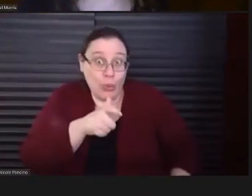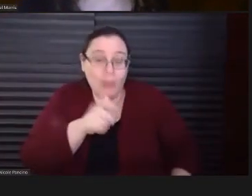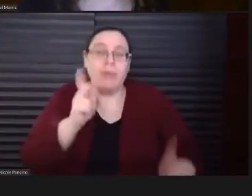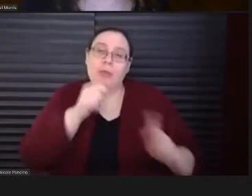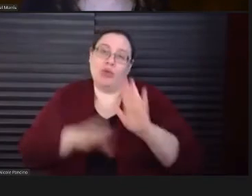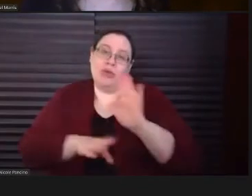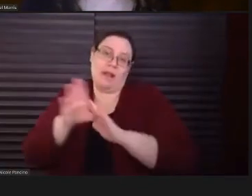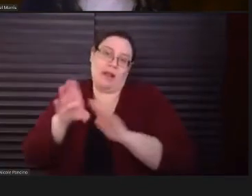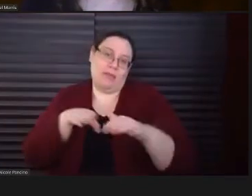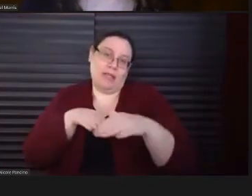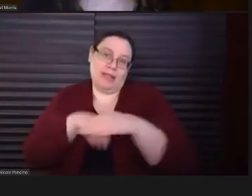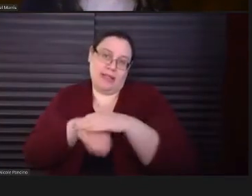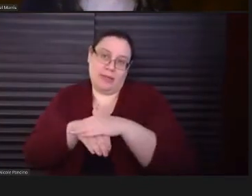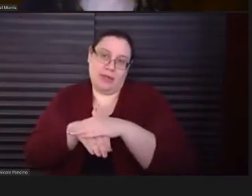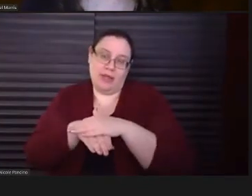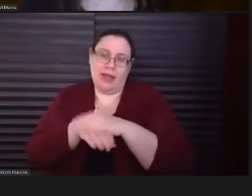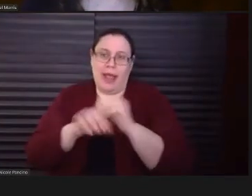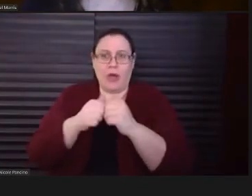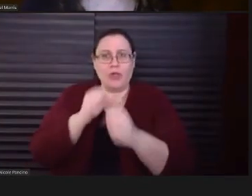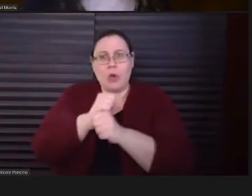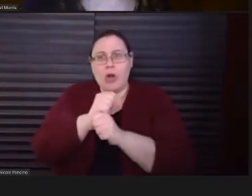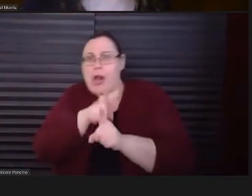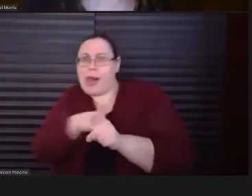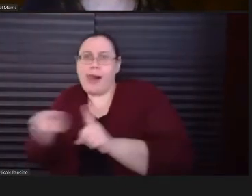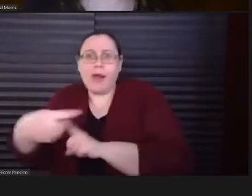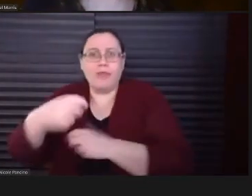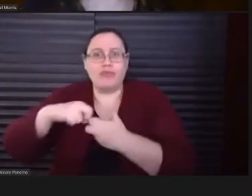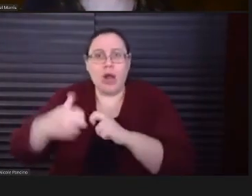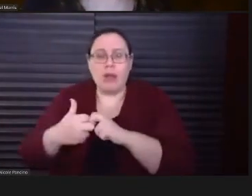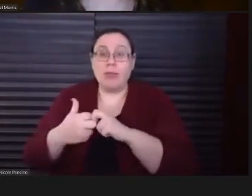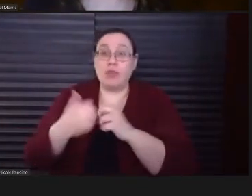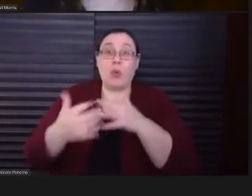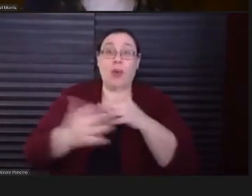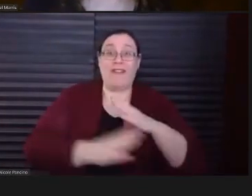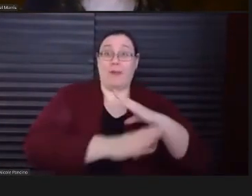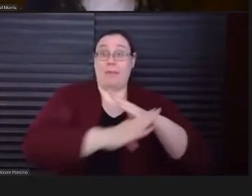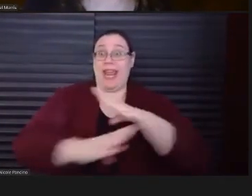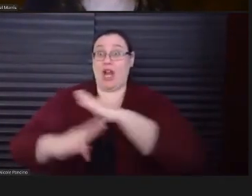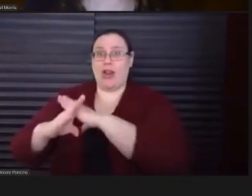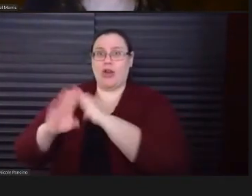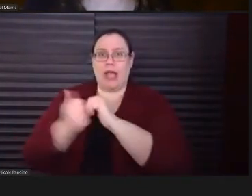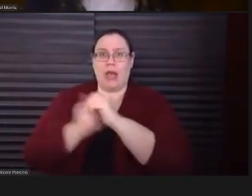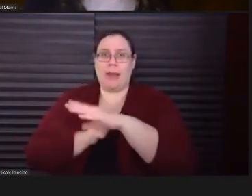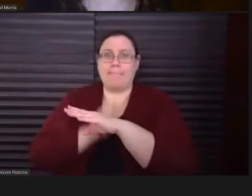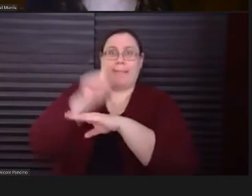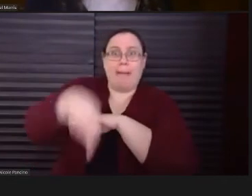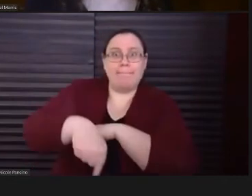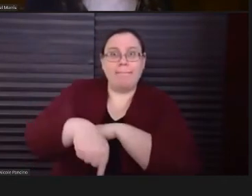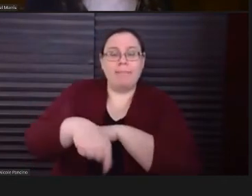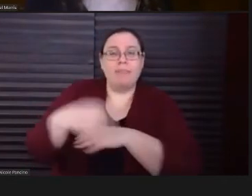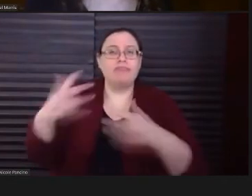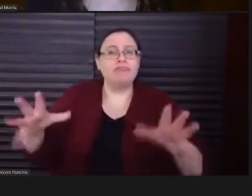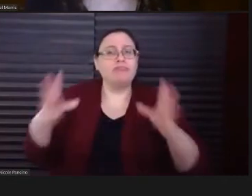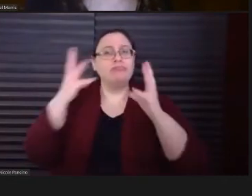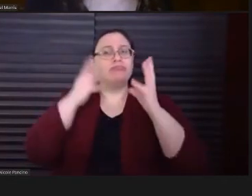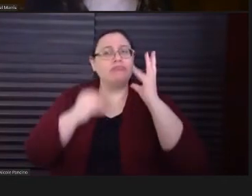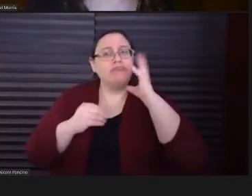accessibility workarounds and leaping over the barriers. And we've all experienced some incredible